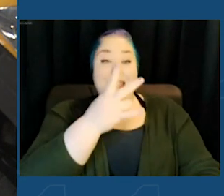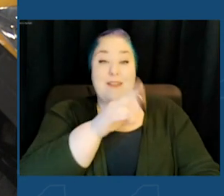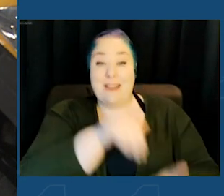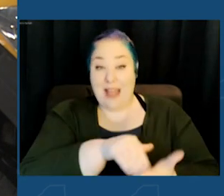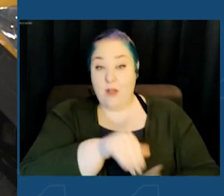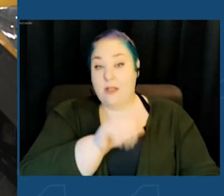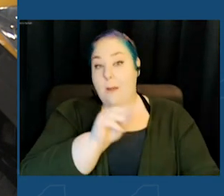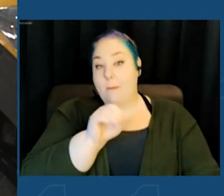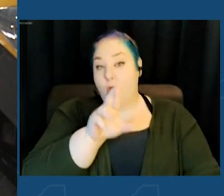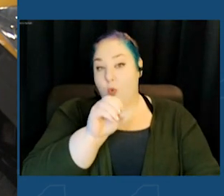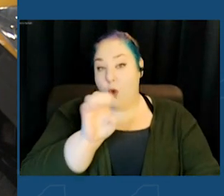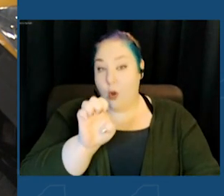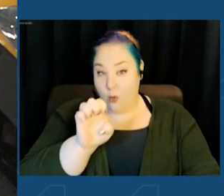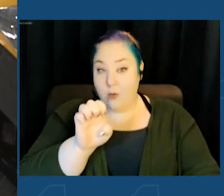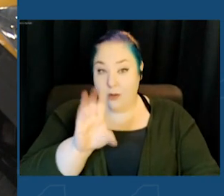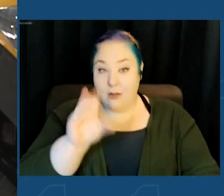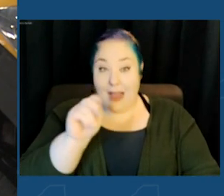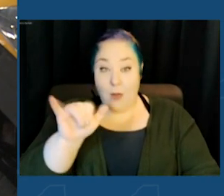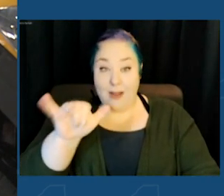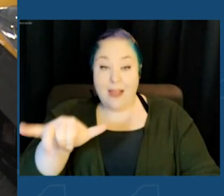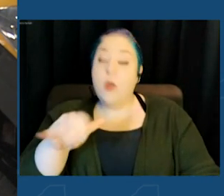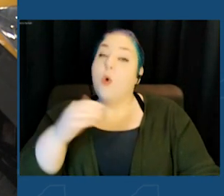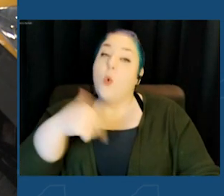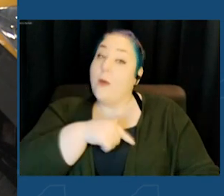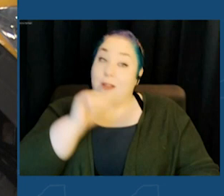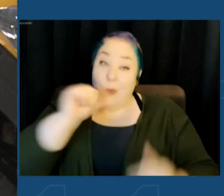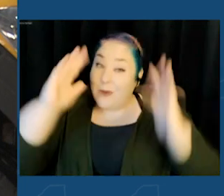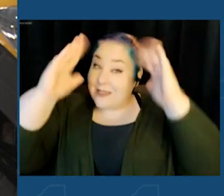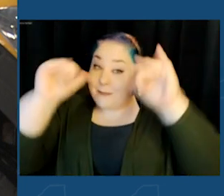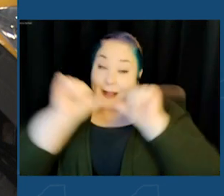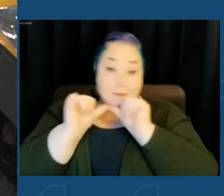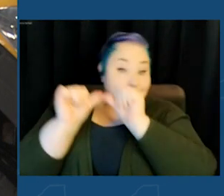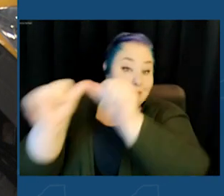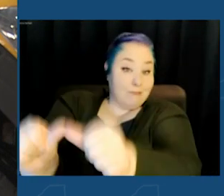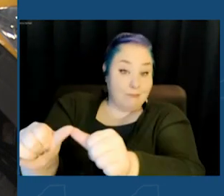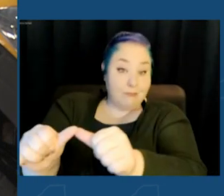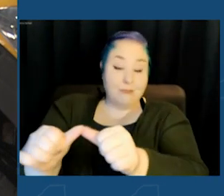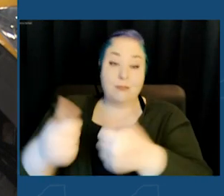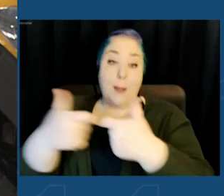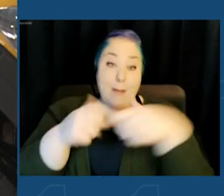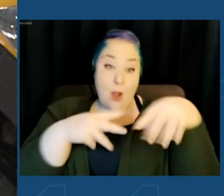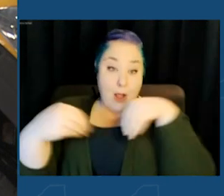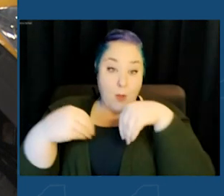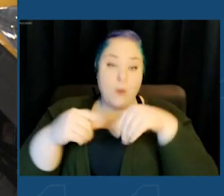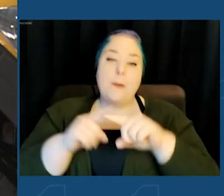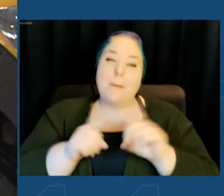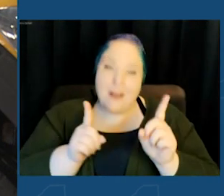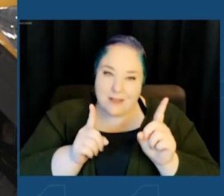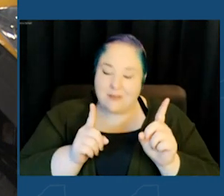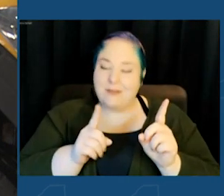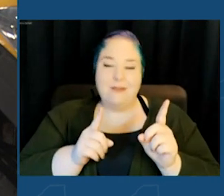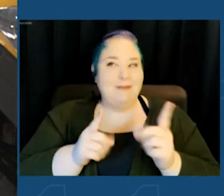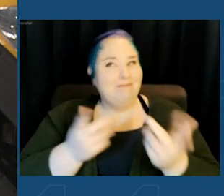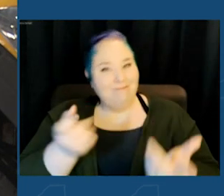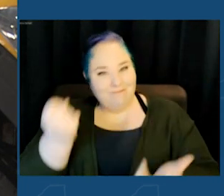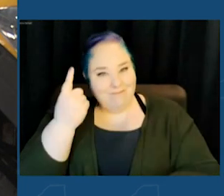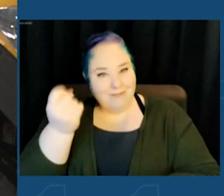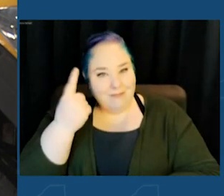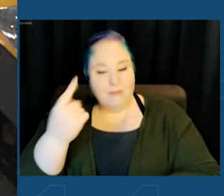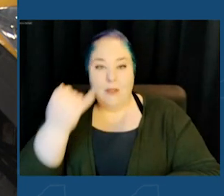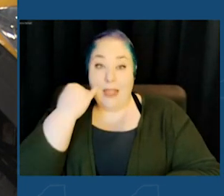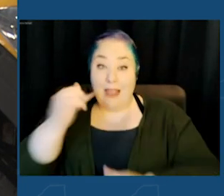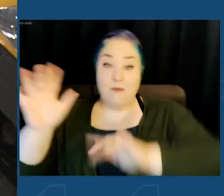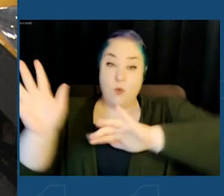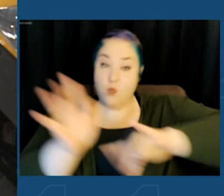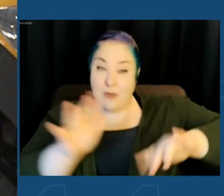again to be long-term power outages however uh any length of time when you have wind chills in